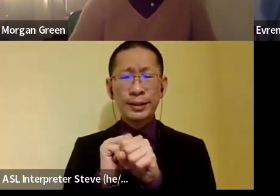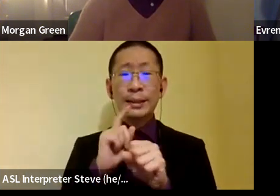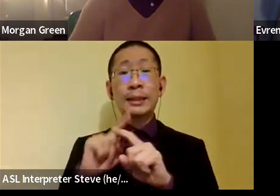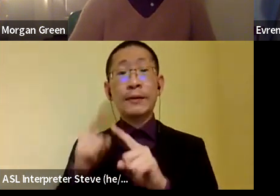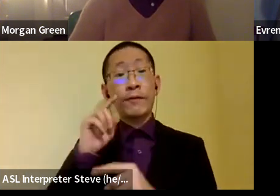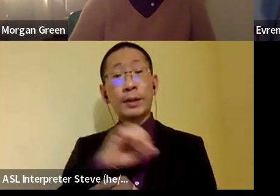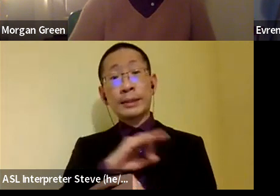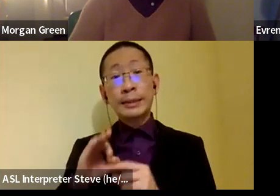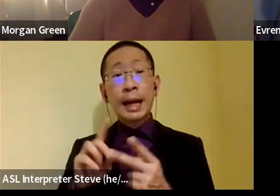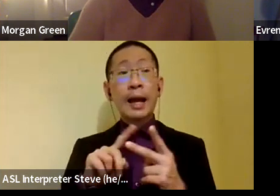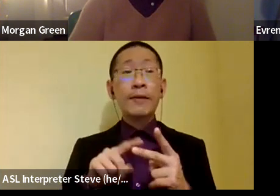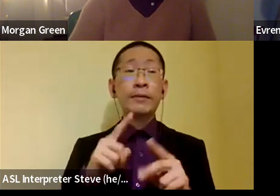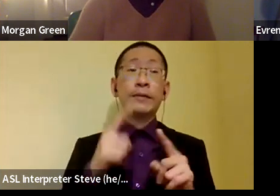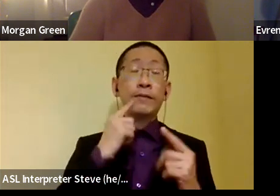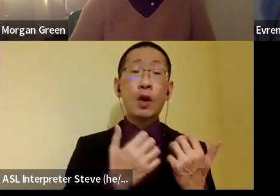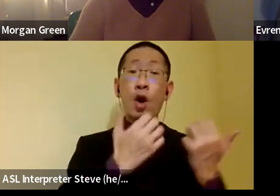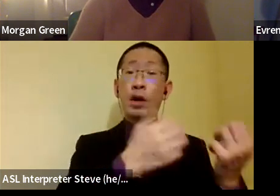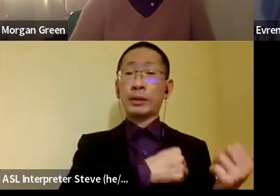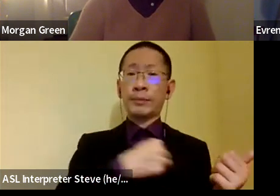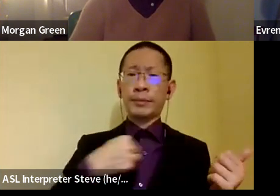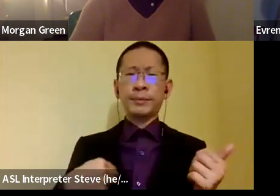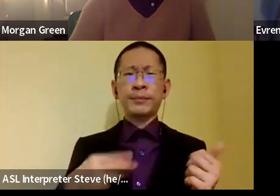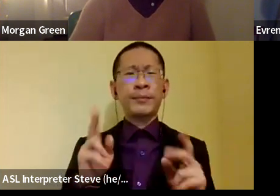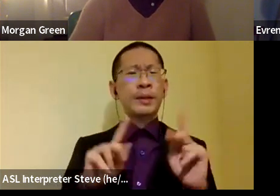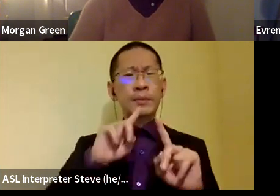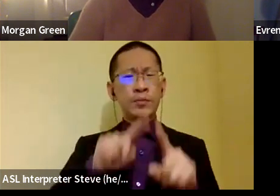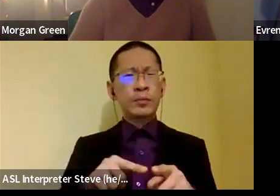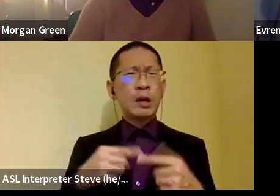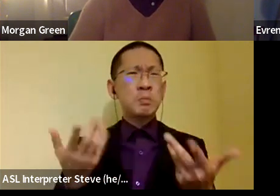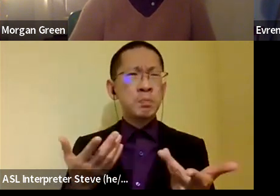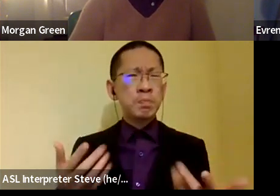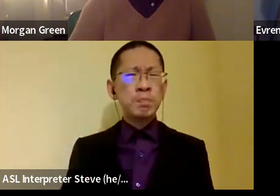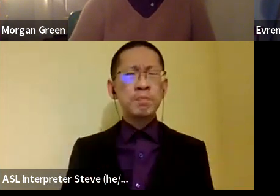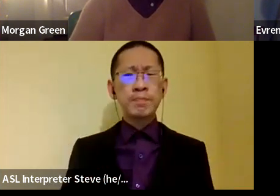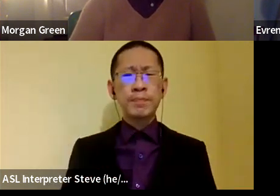staff? Is it different for audience members? And what are people's reactions?